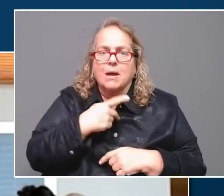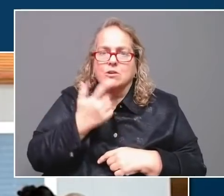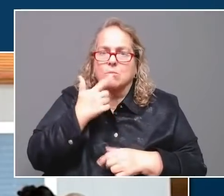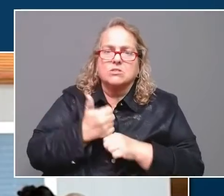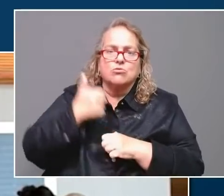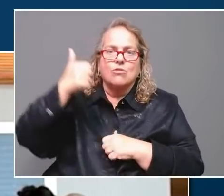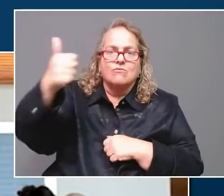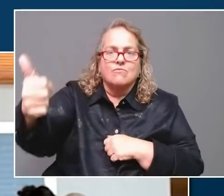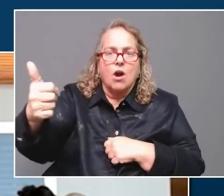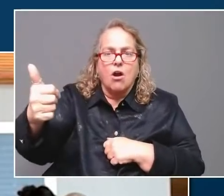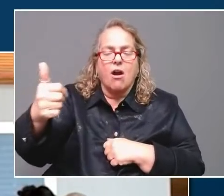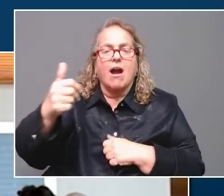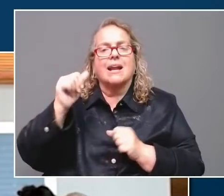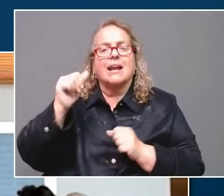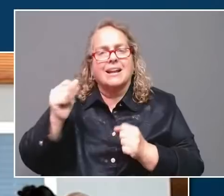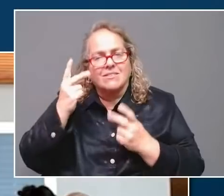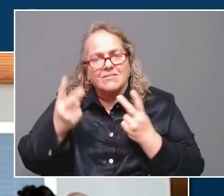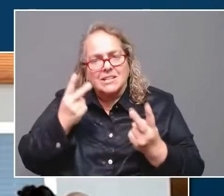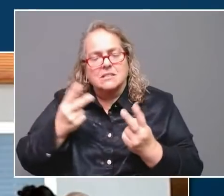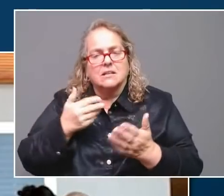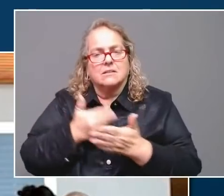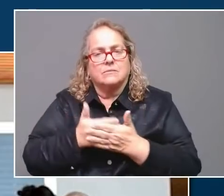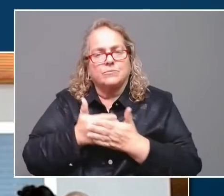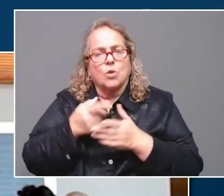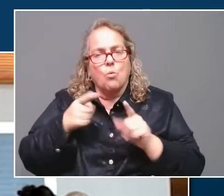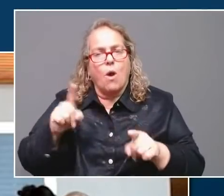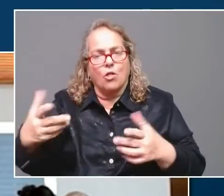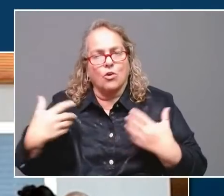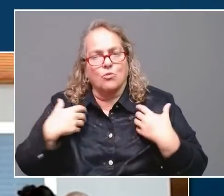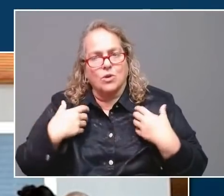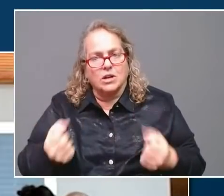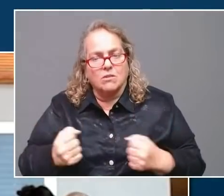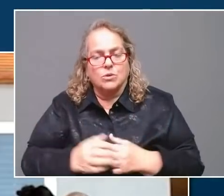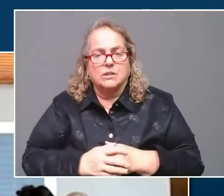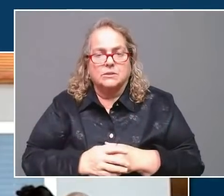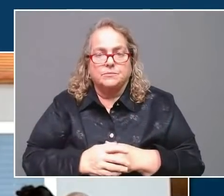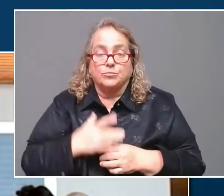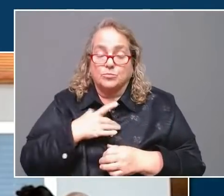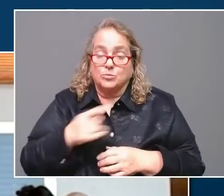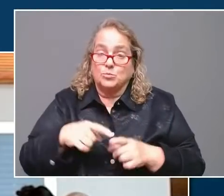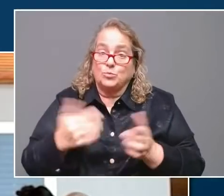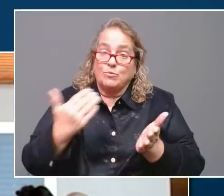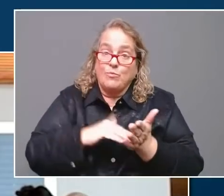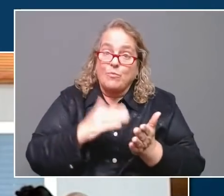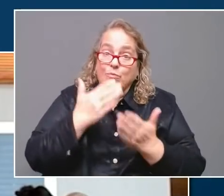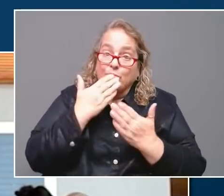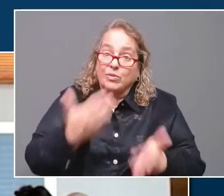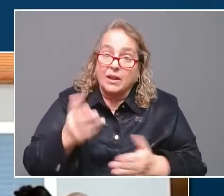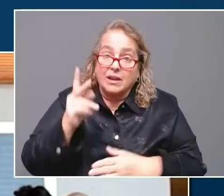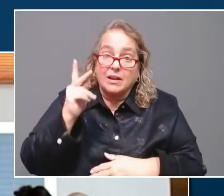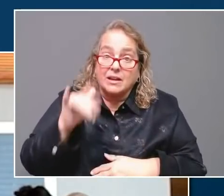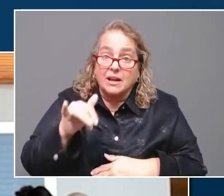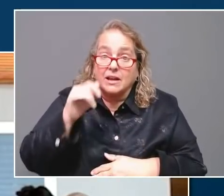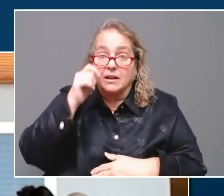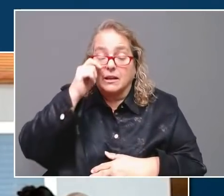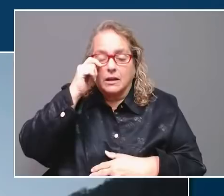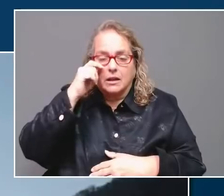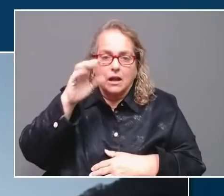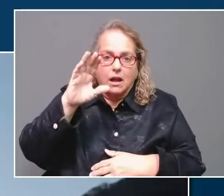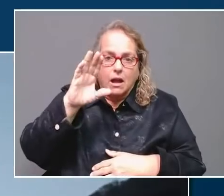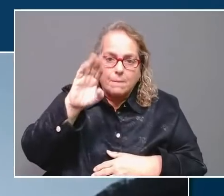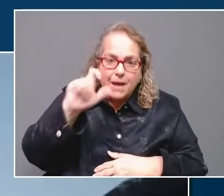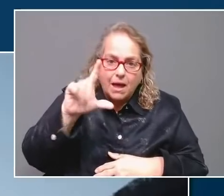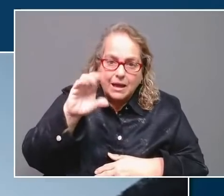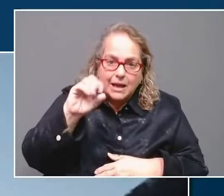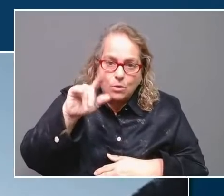while they're recovering. I would like to again thank the Commonwealth of Kentucky, Vail County,